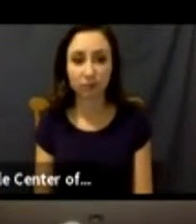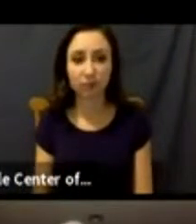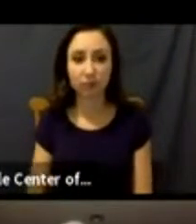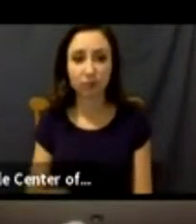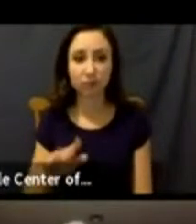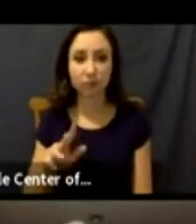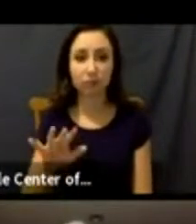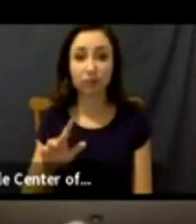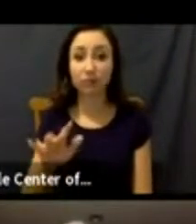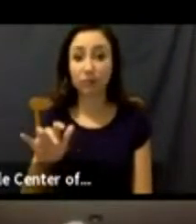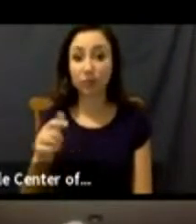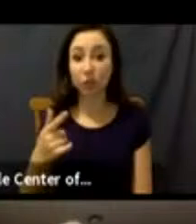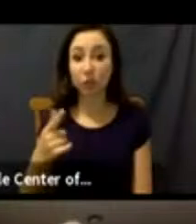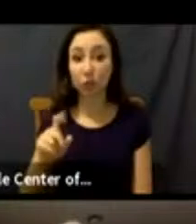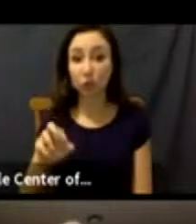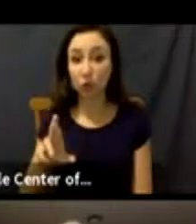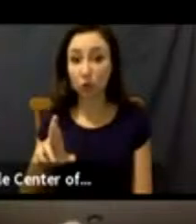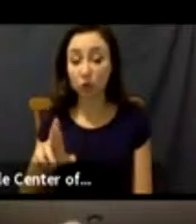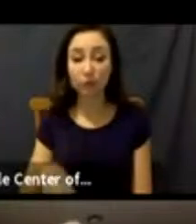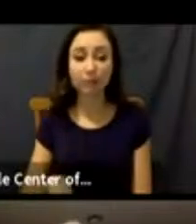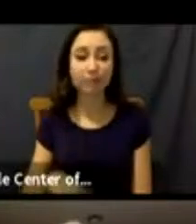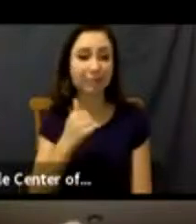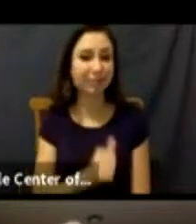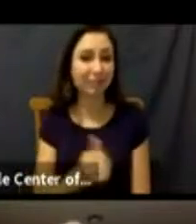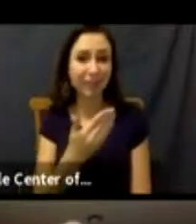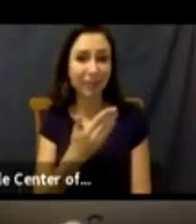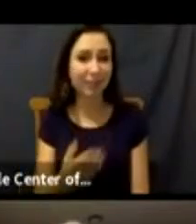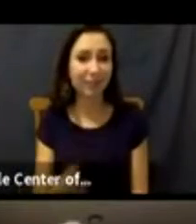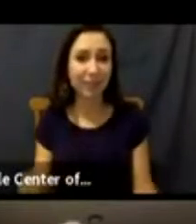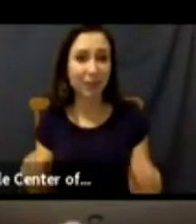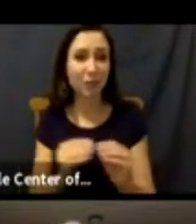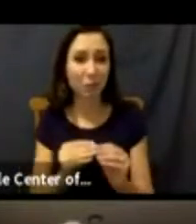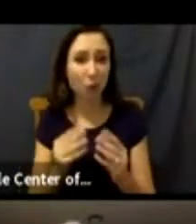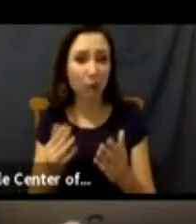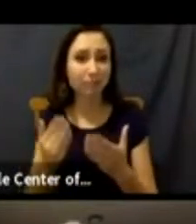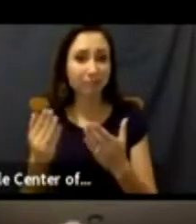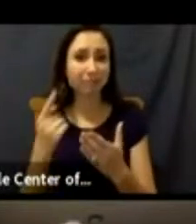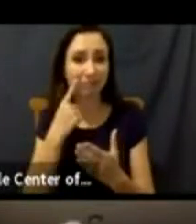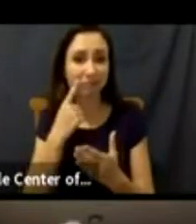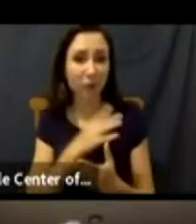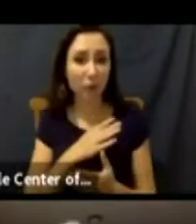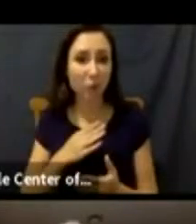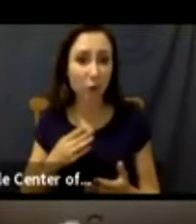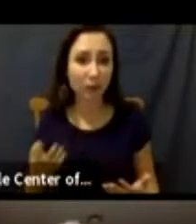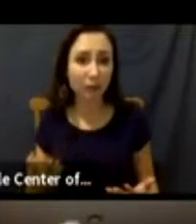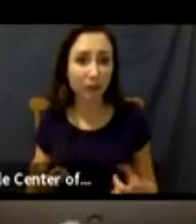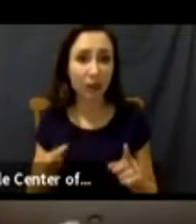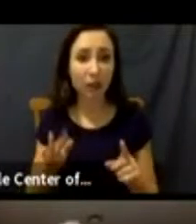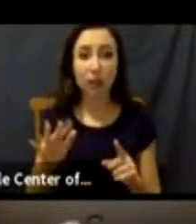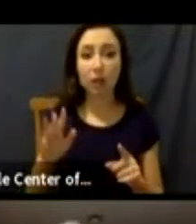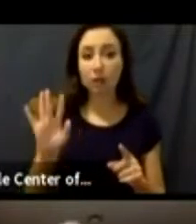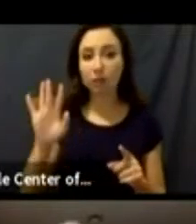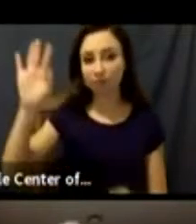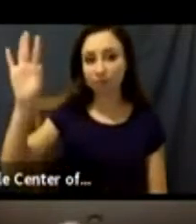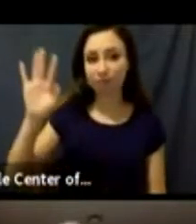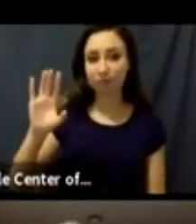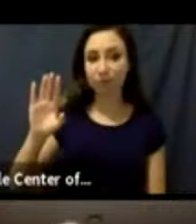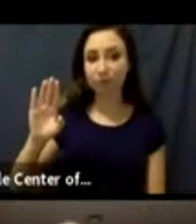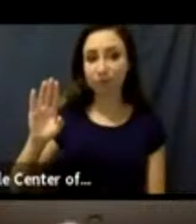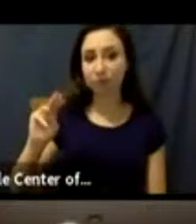Any other business to come before the committee or the board? I'm sorry. This is